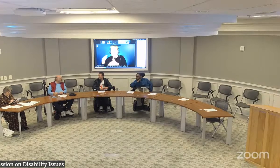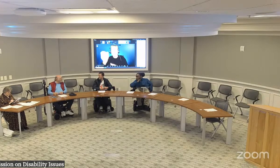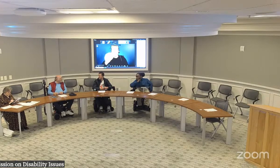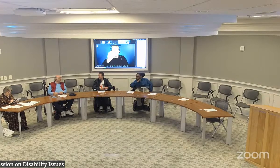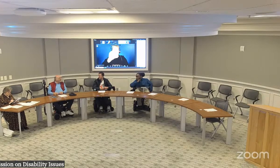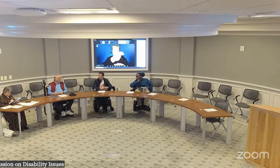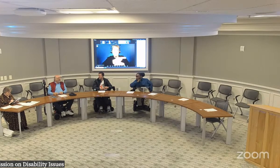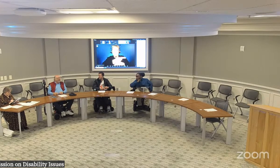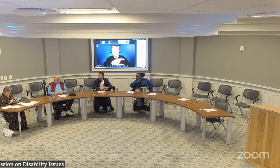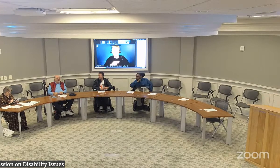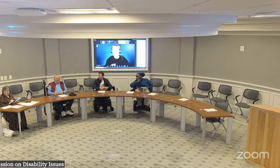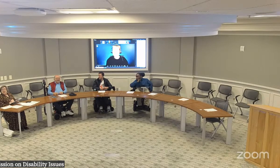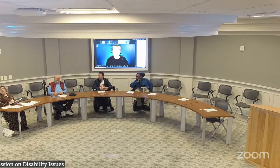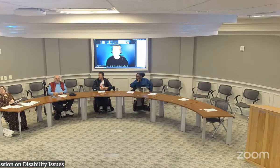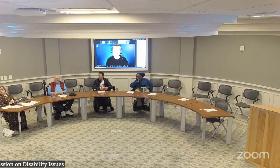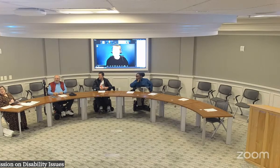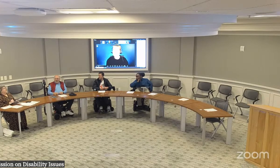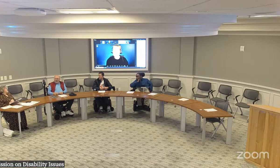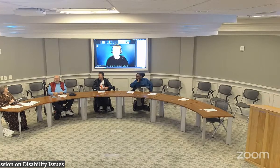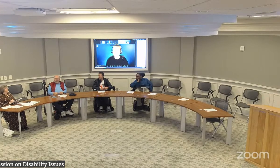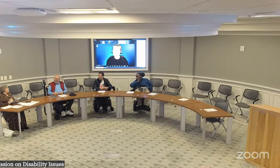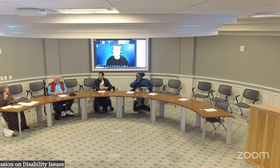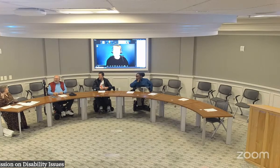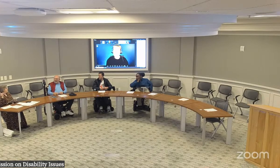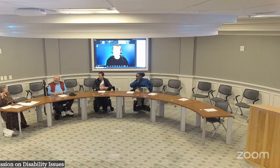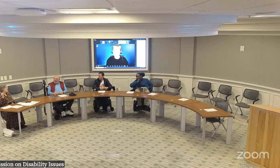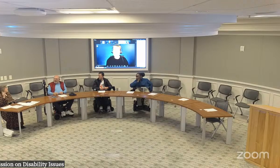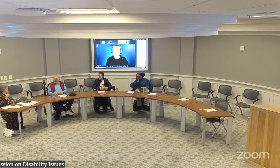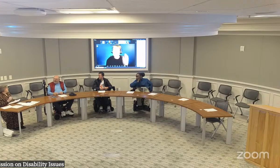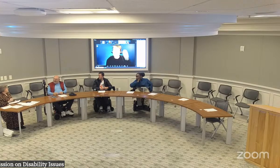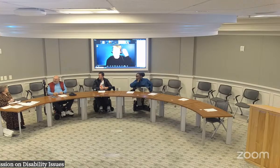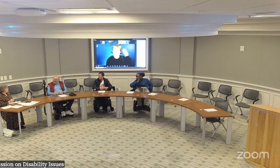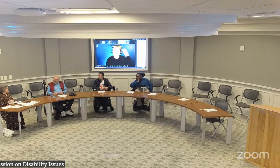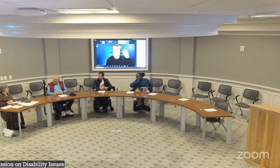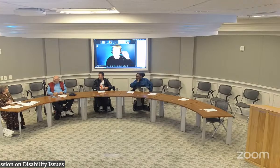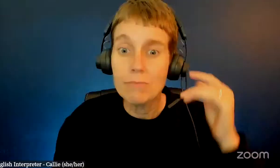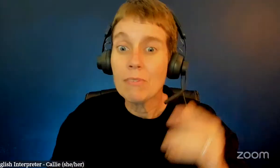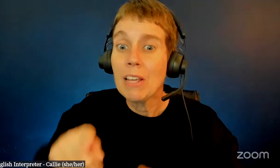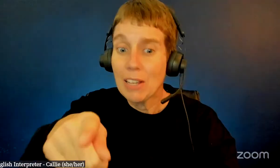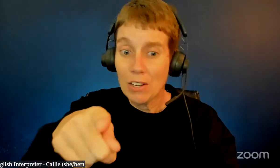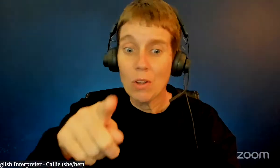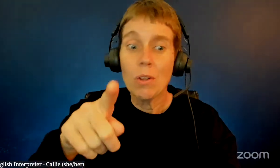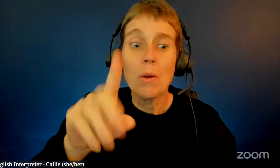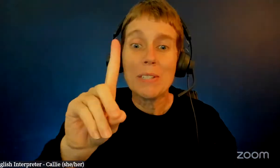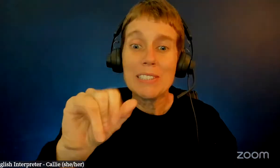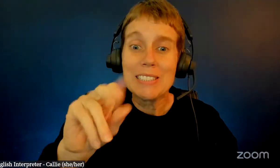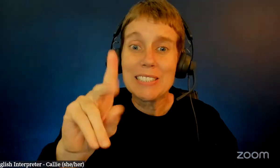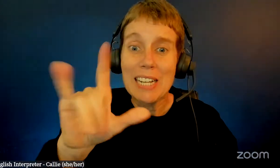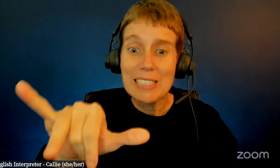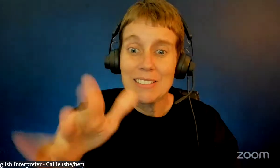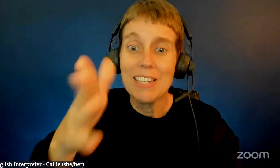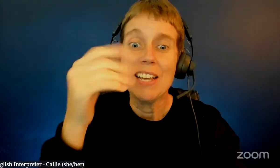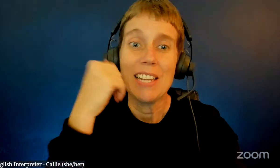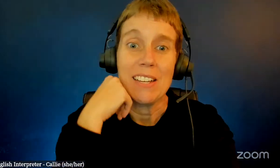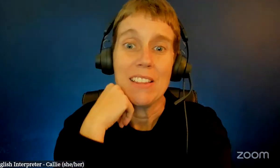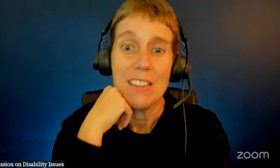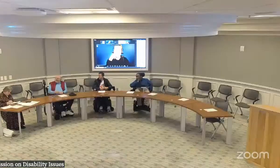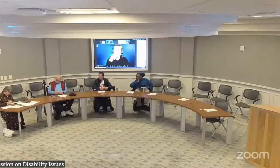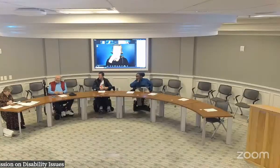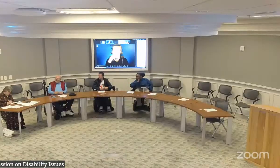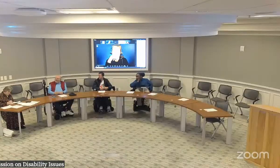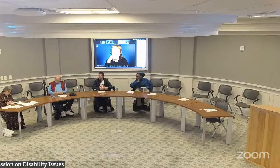Probably has your hand raised. Can you hear? Lately, Yes, ma'am. Go